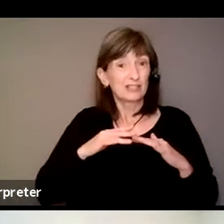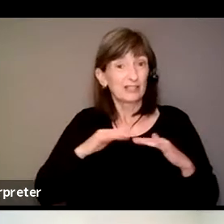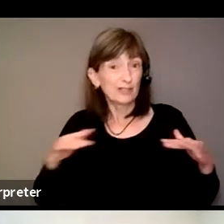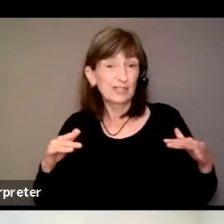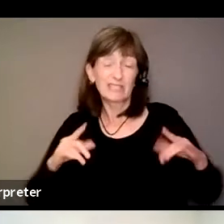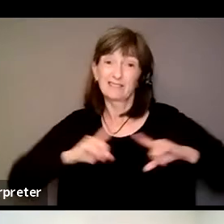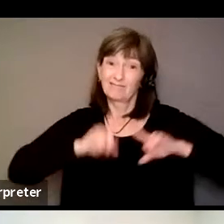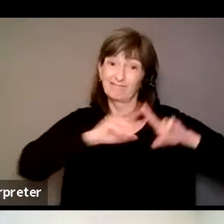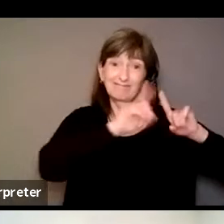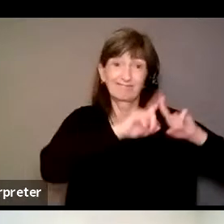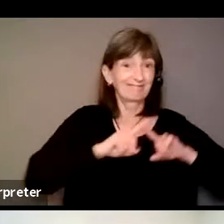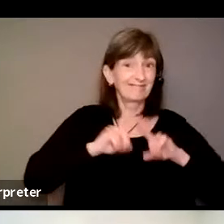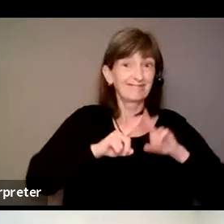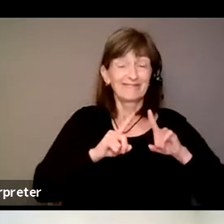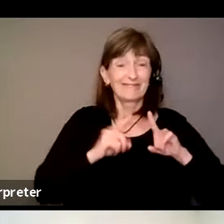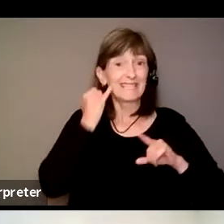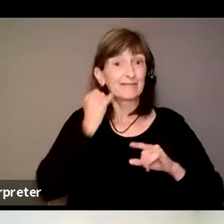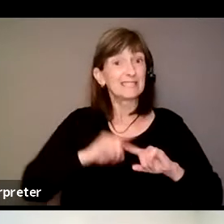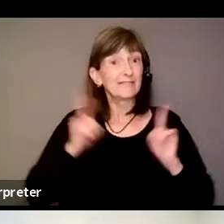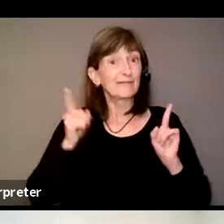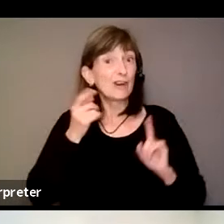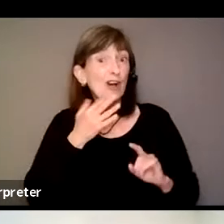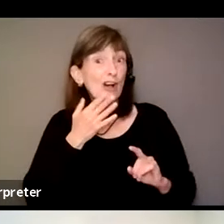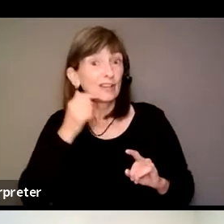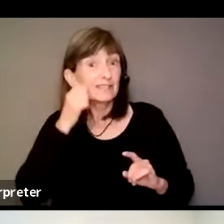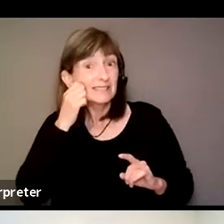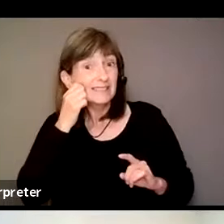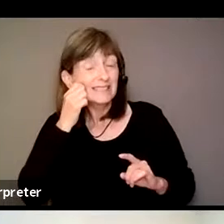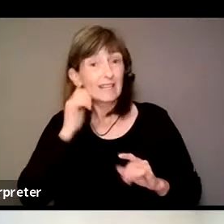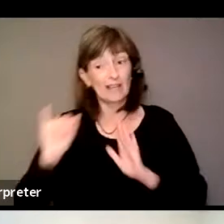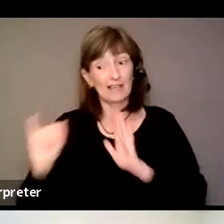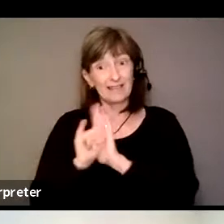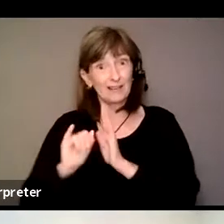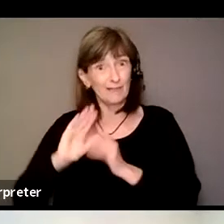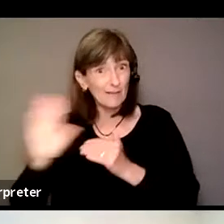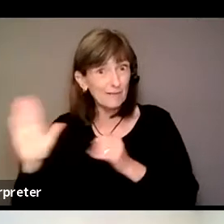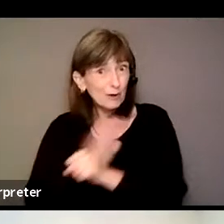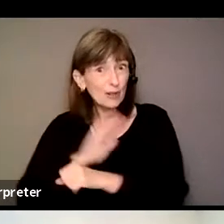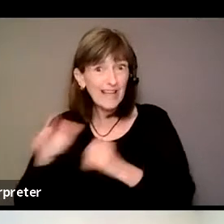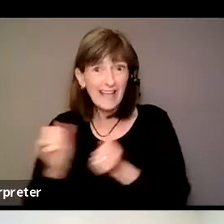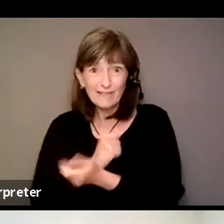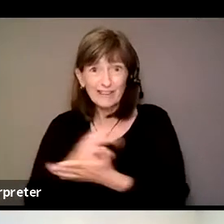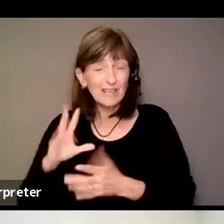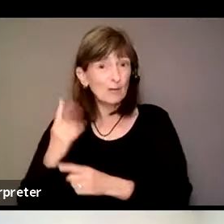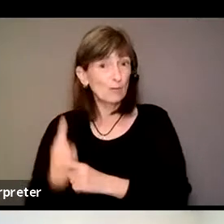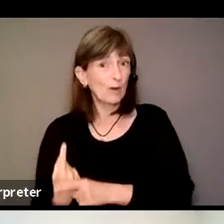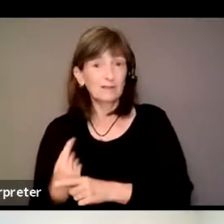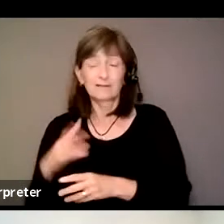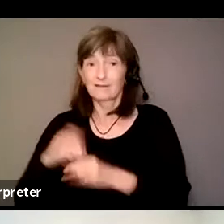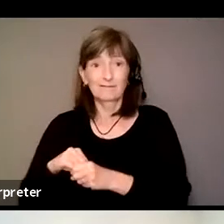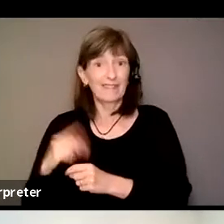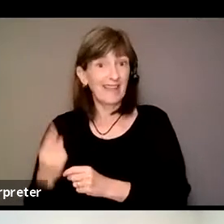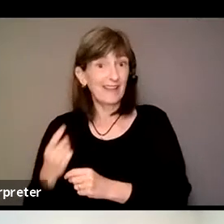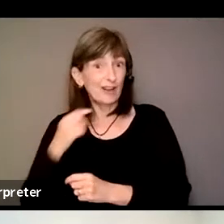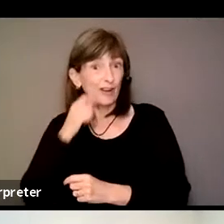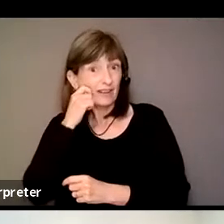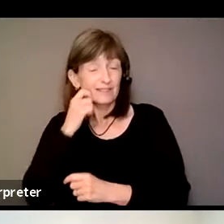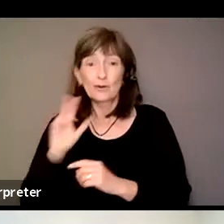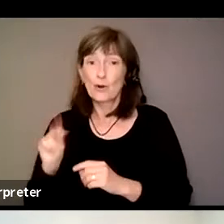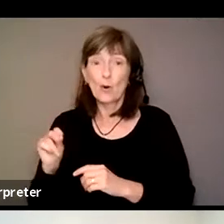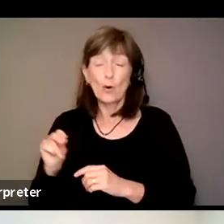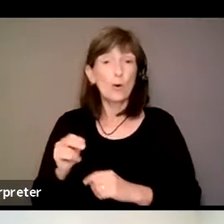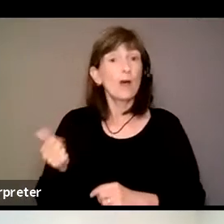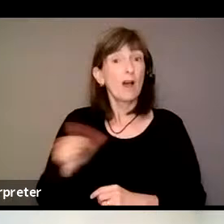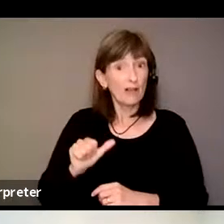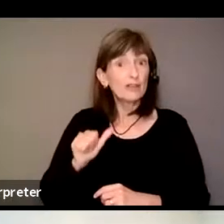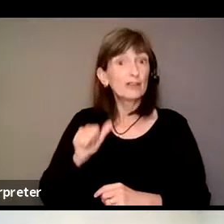Just because someone is of a different race, that's not their entire identity. There's people who are of different races who are also, who are living with physical